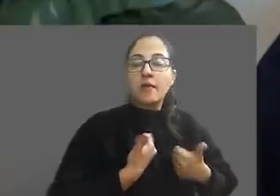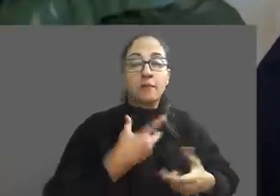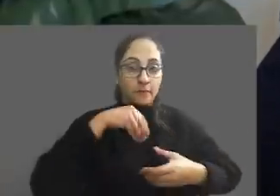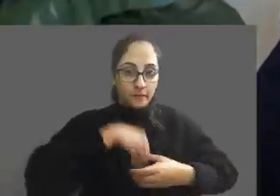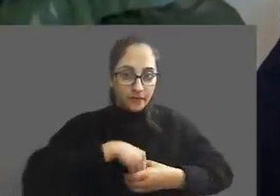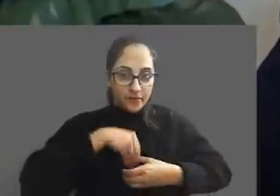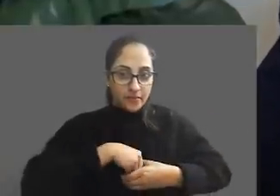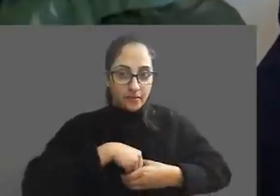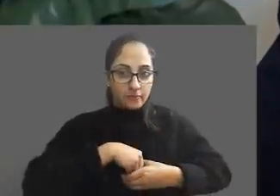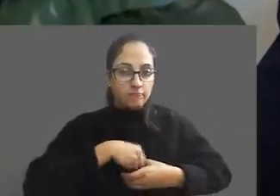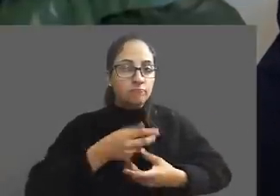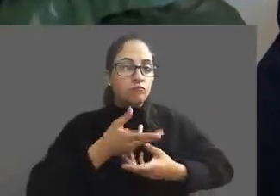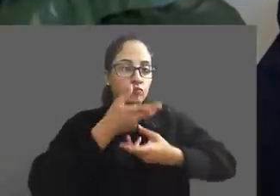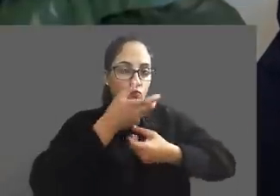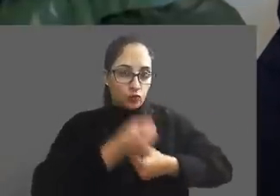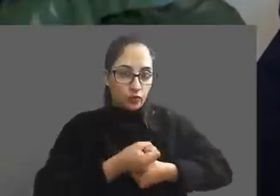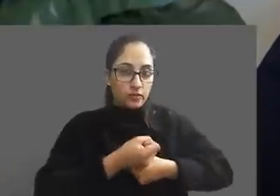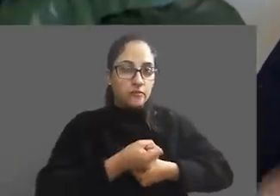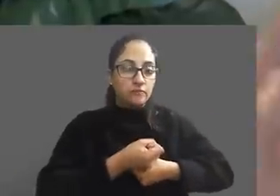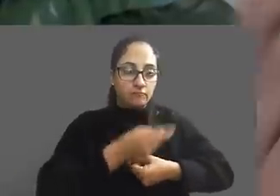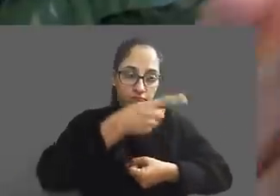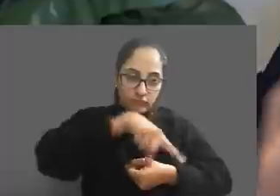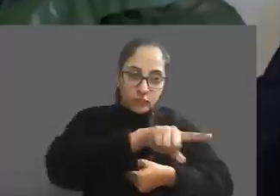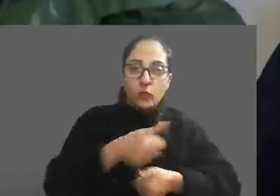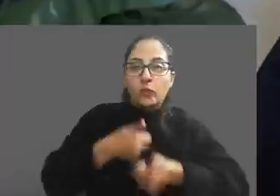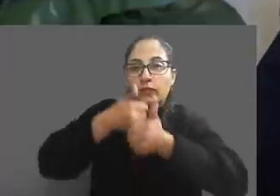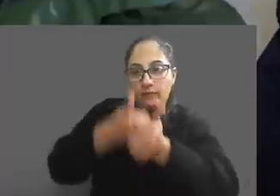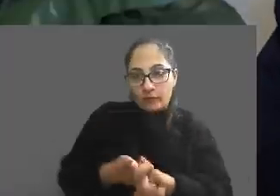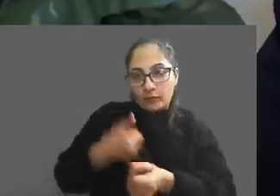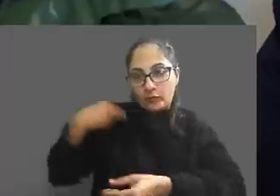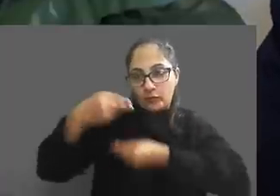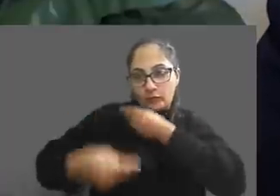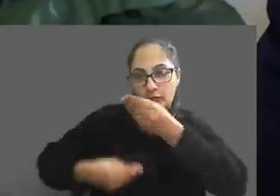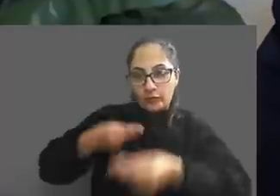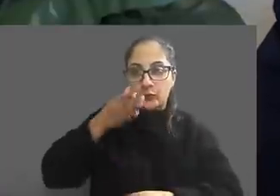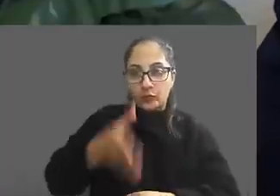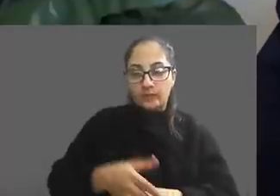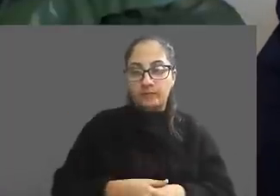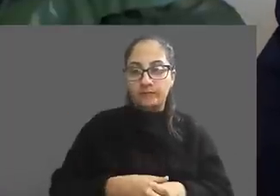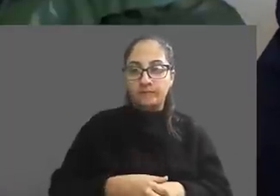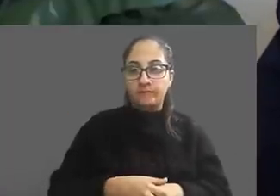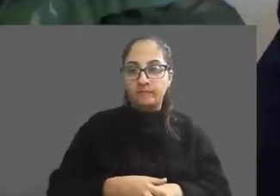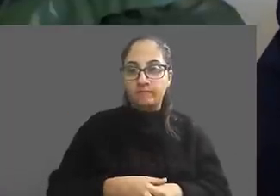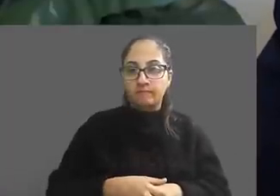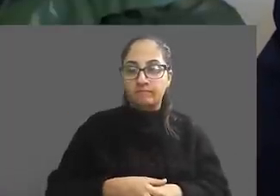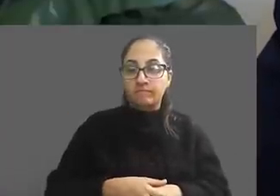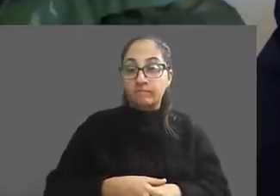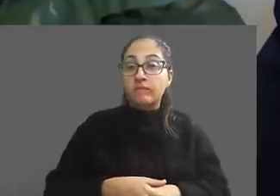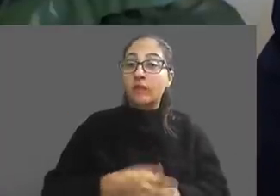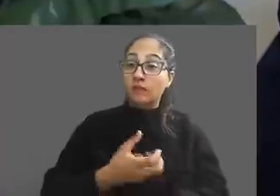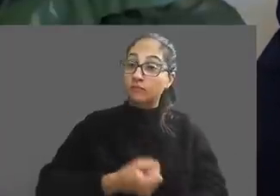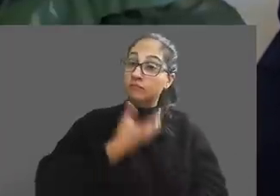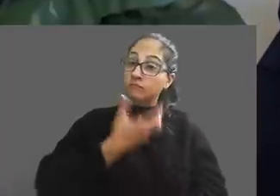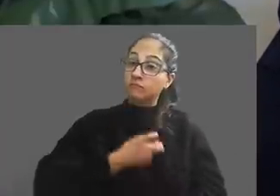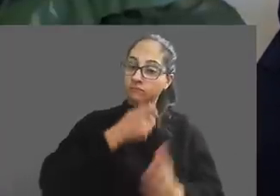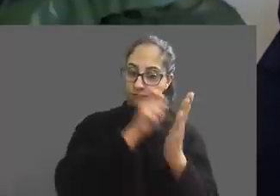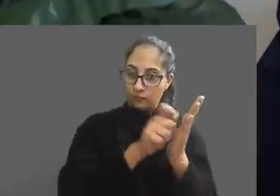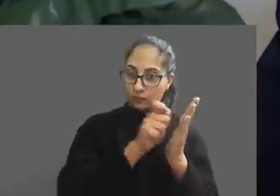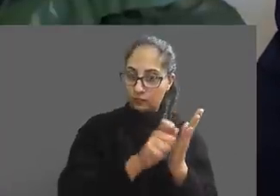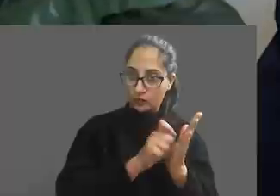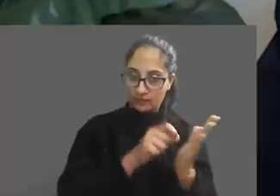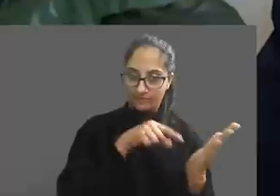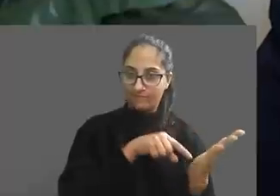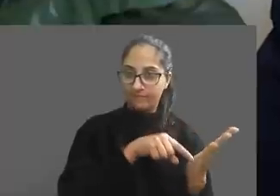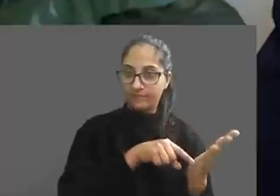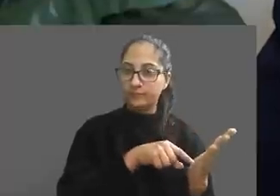He wrote, Tere sofe hai afrangi, tere qaleen hai irani. Lahu mujhko rulati